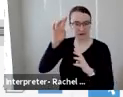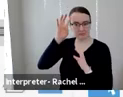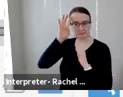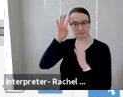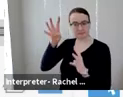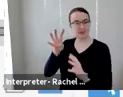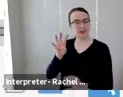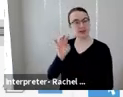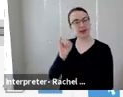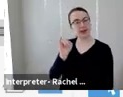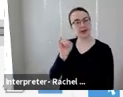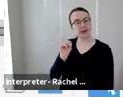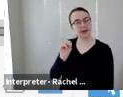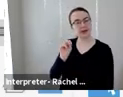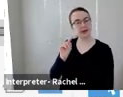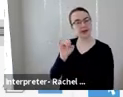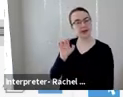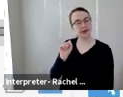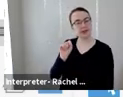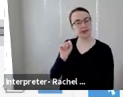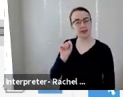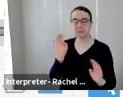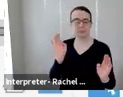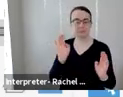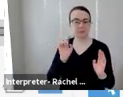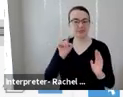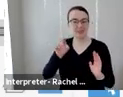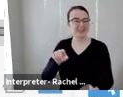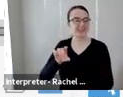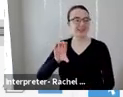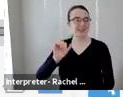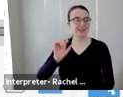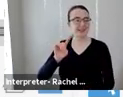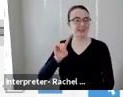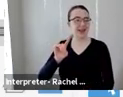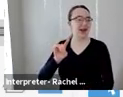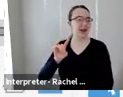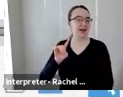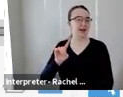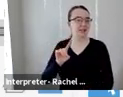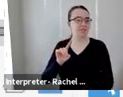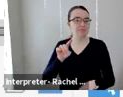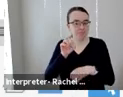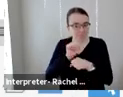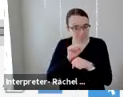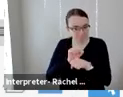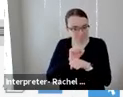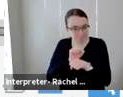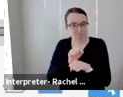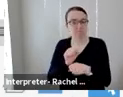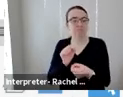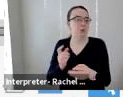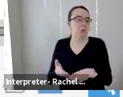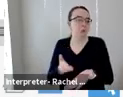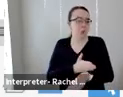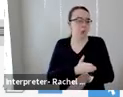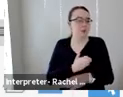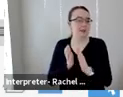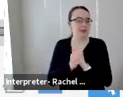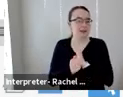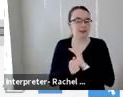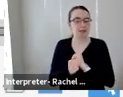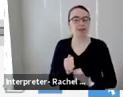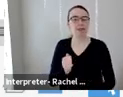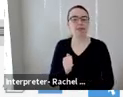intent. This is a focused CAD exploration to get better at CAD. So if I go one step